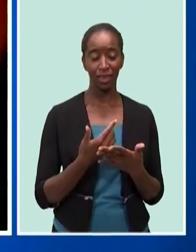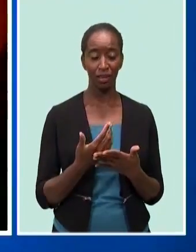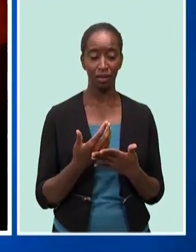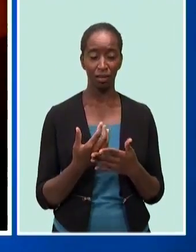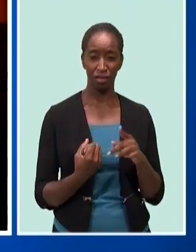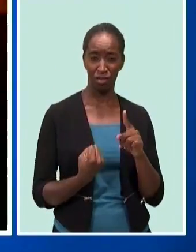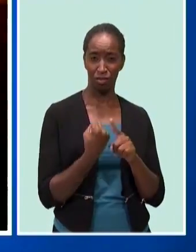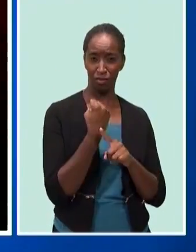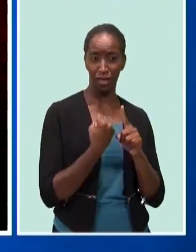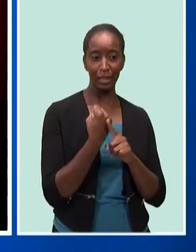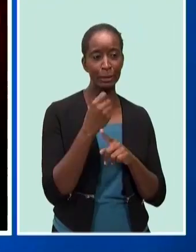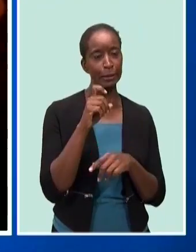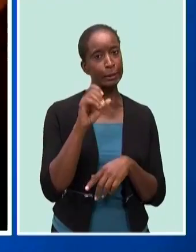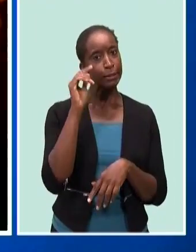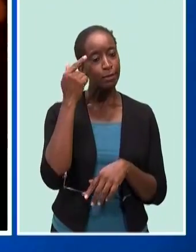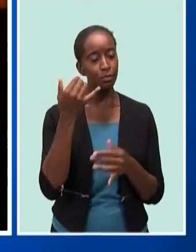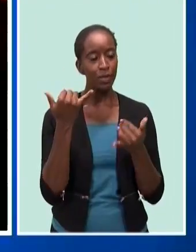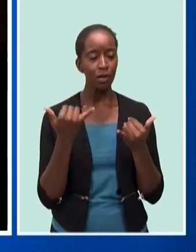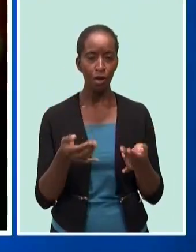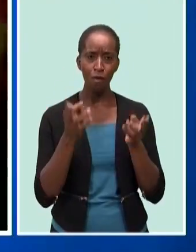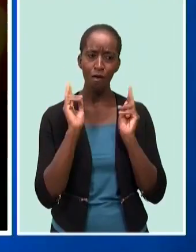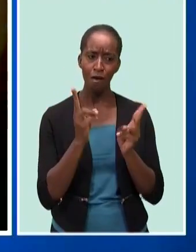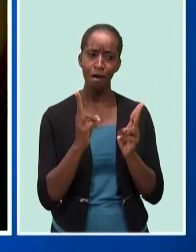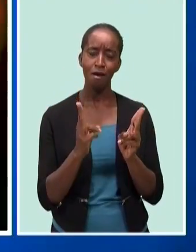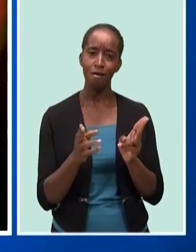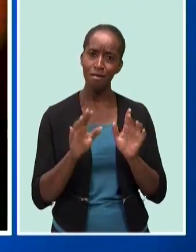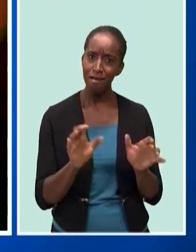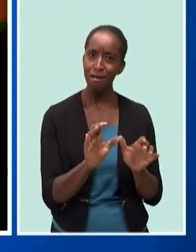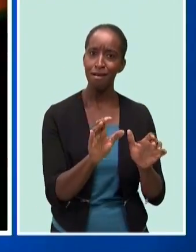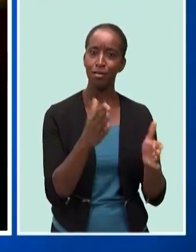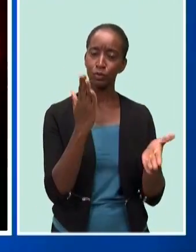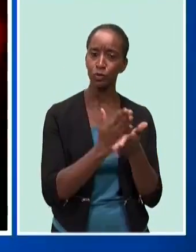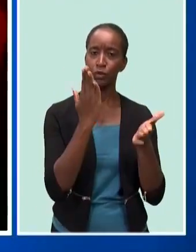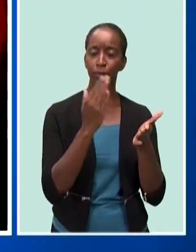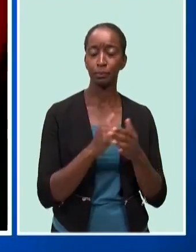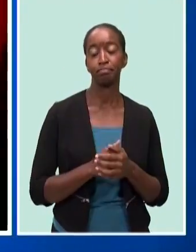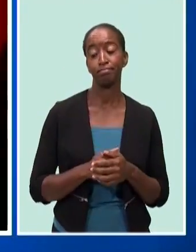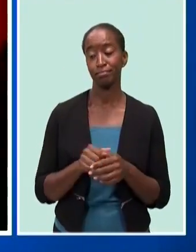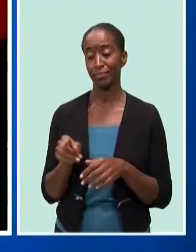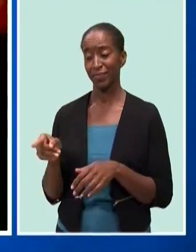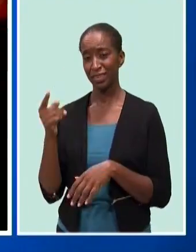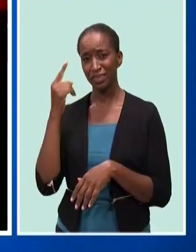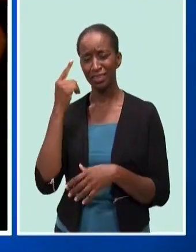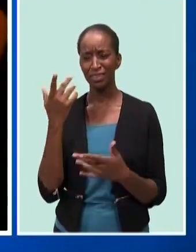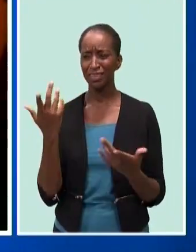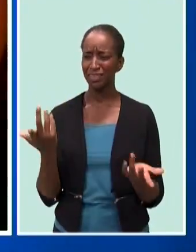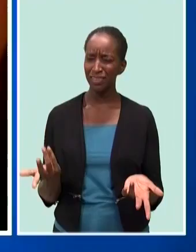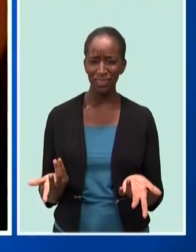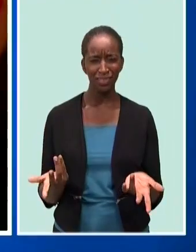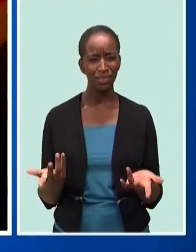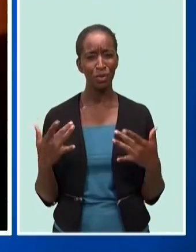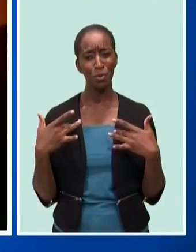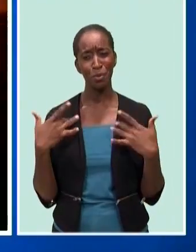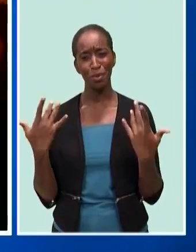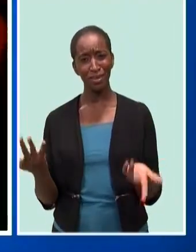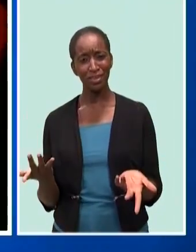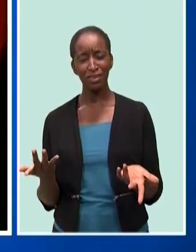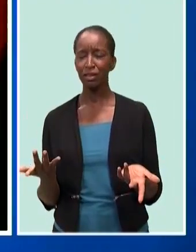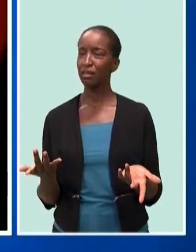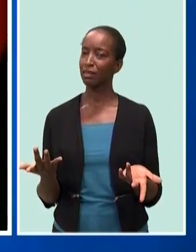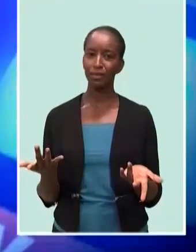safety. Well, Susan Ned thinks the island is in a state of emergency with all of the violence that's happening here. In